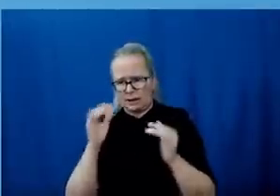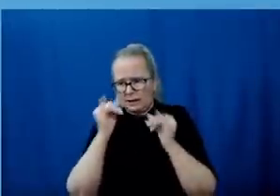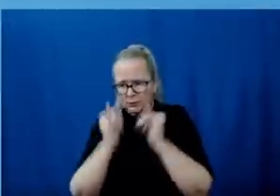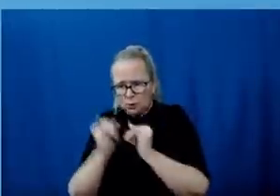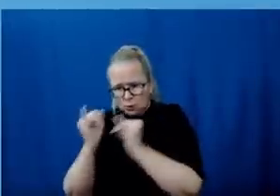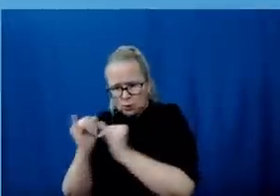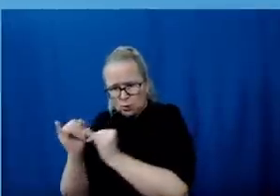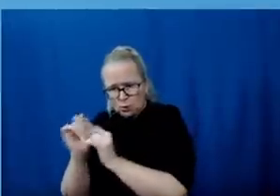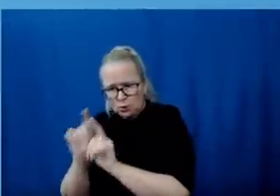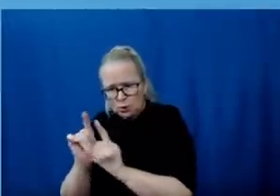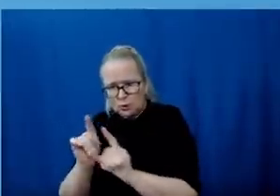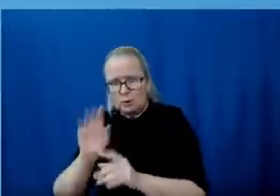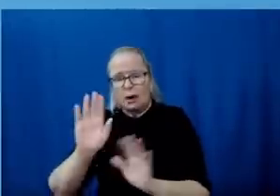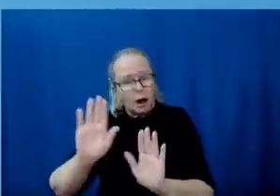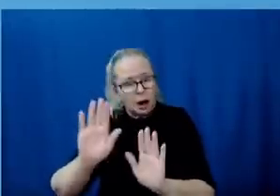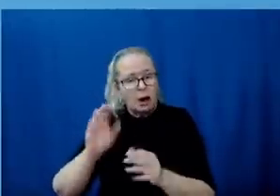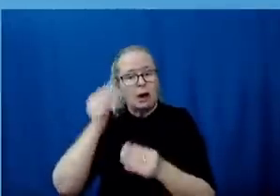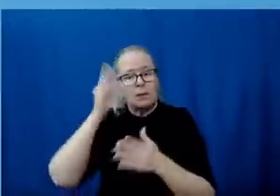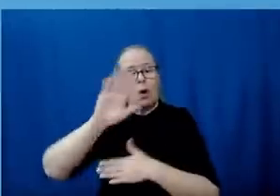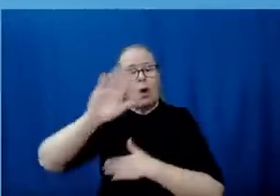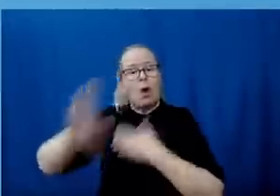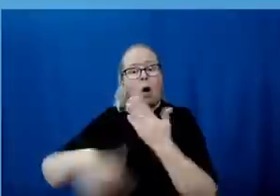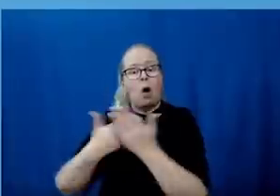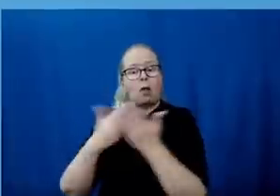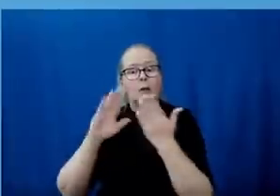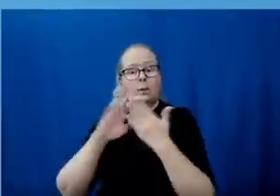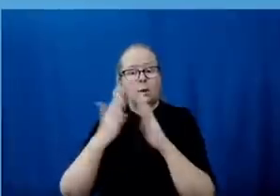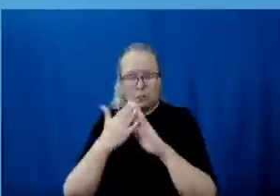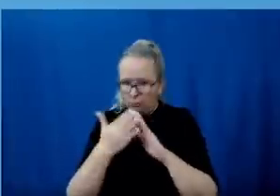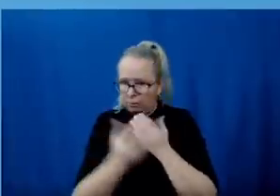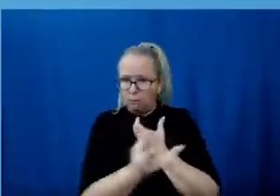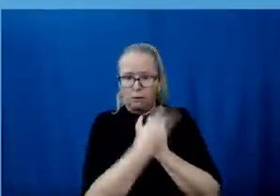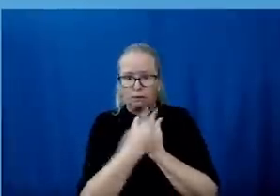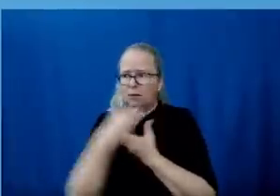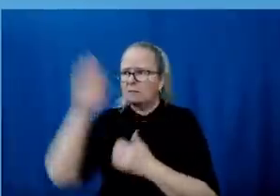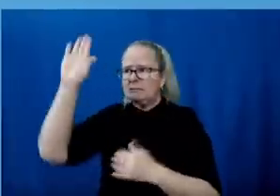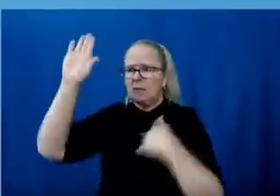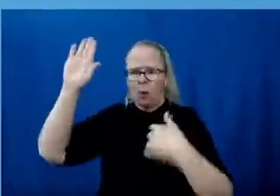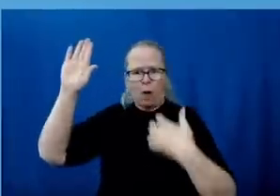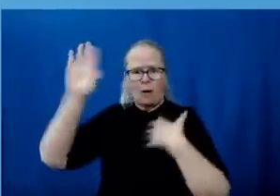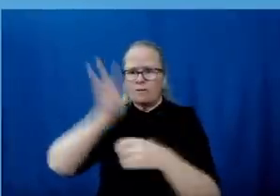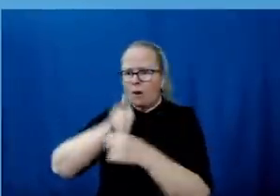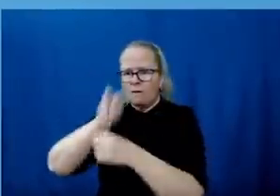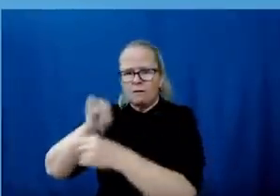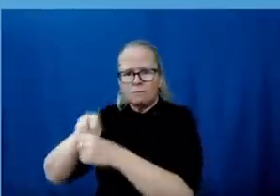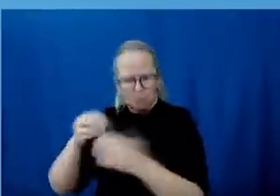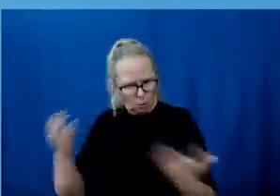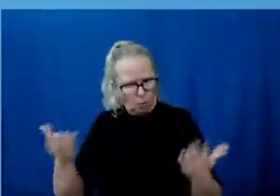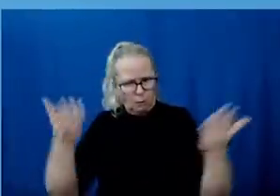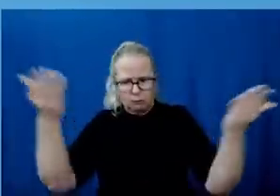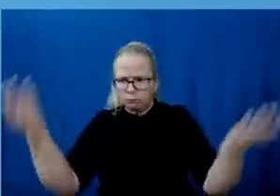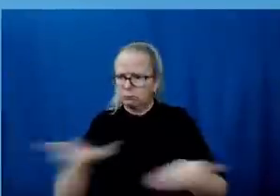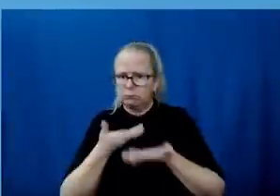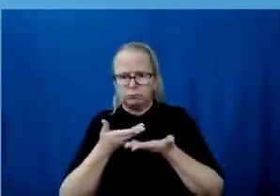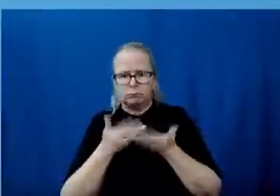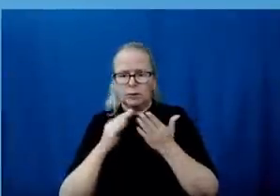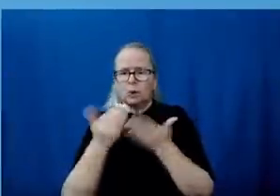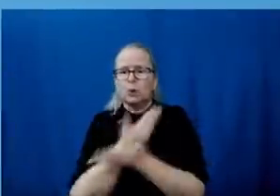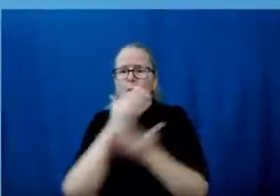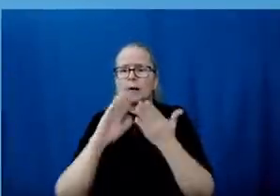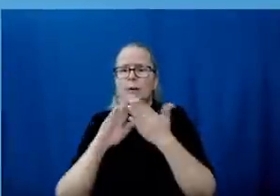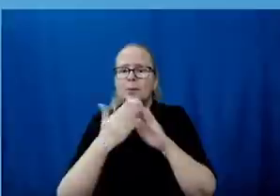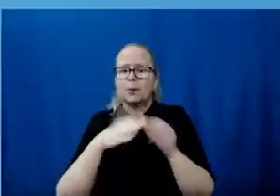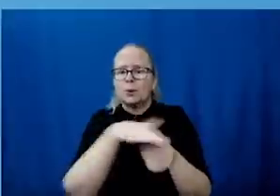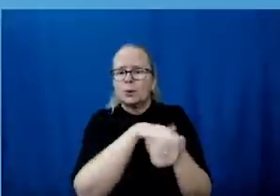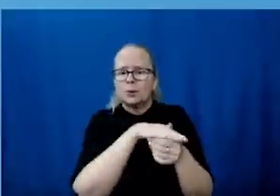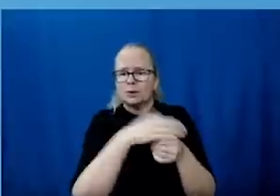few rare exceptions, every community was keen to come on board. And we even have another community joining us next week, which is